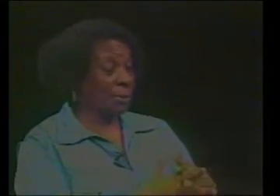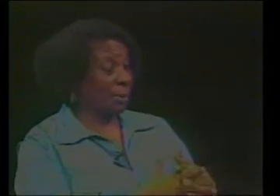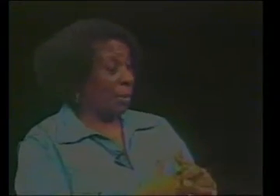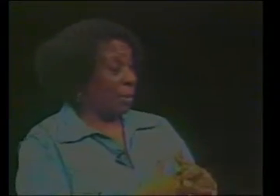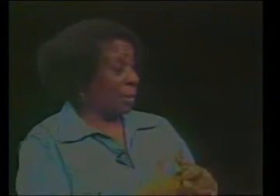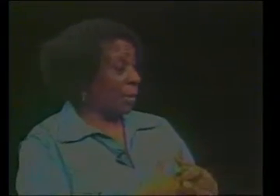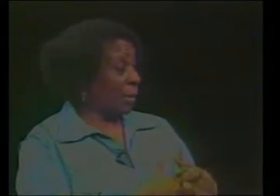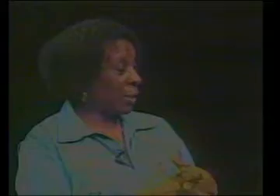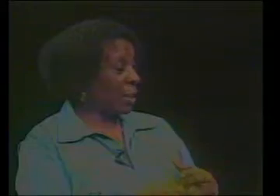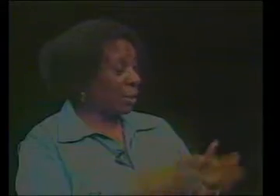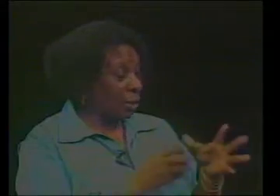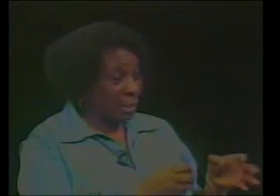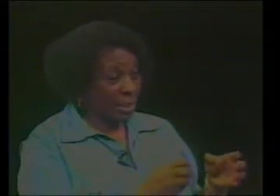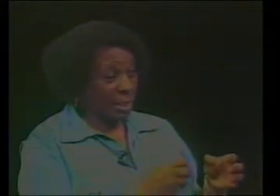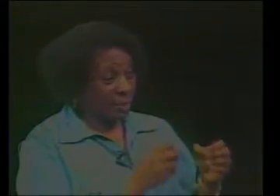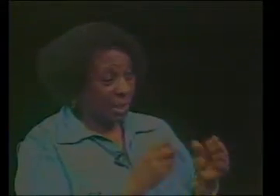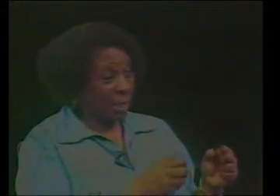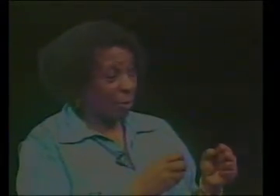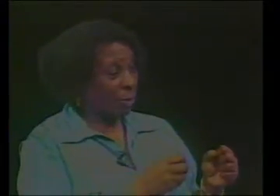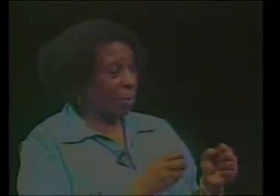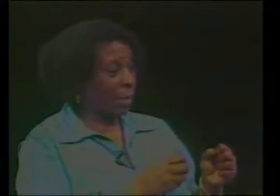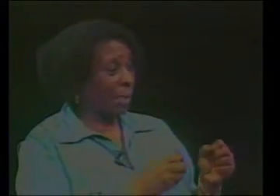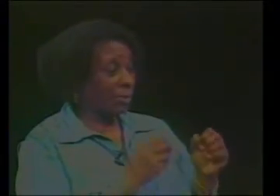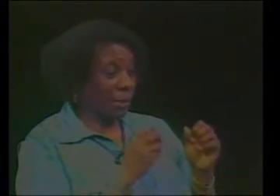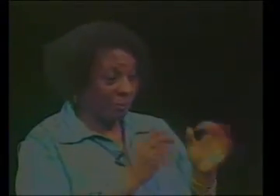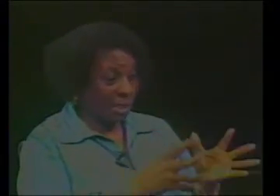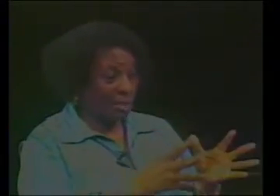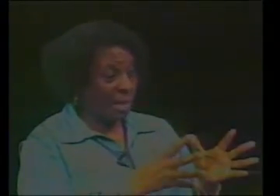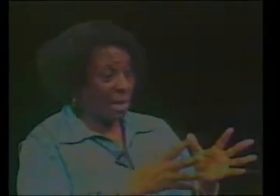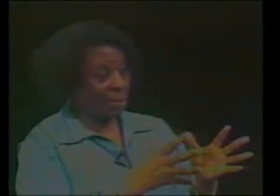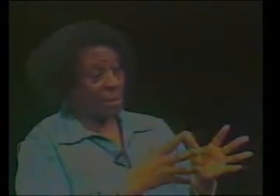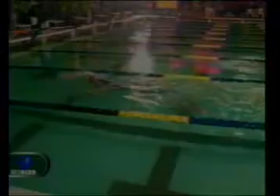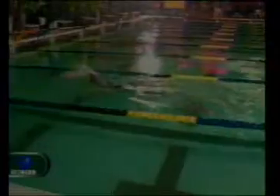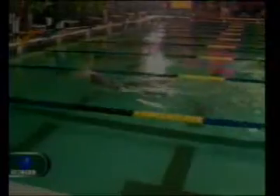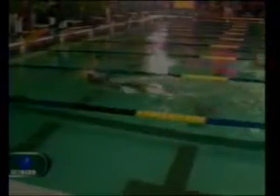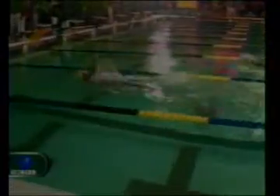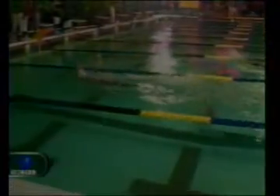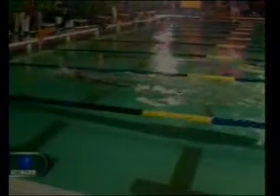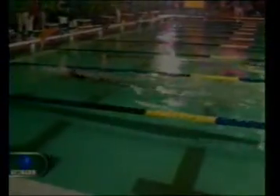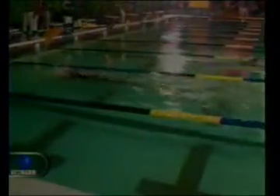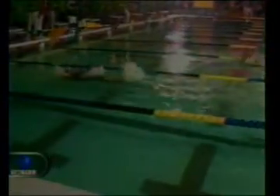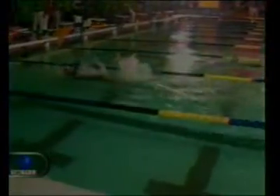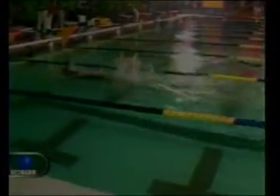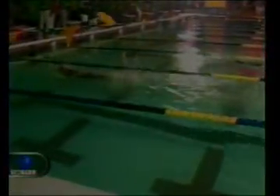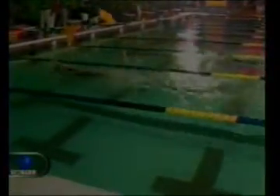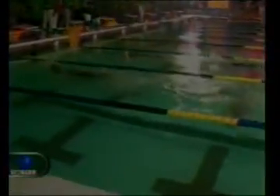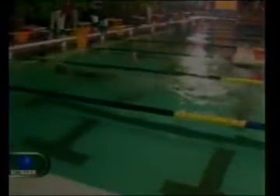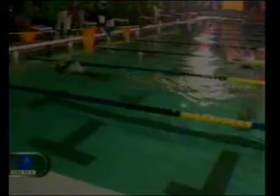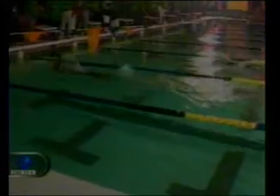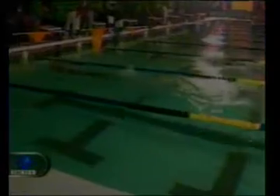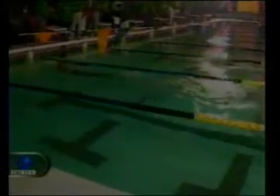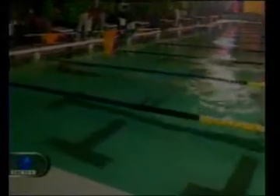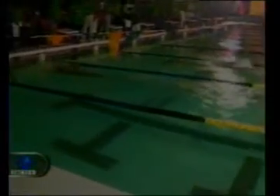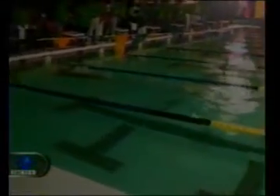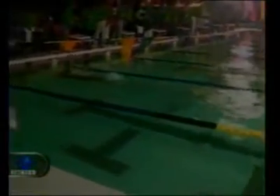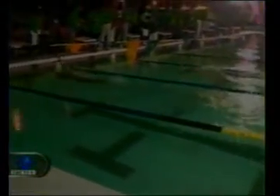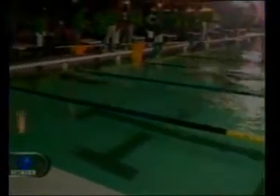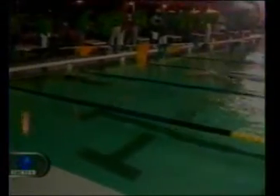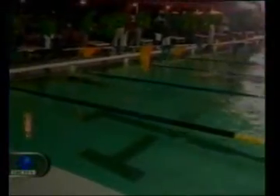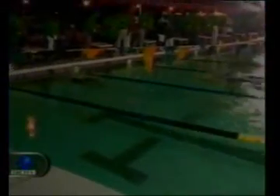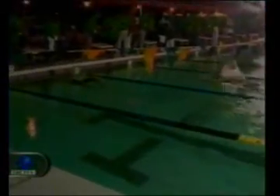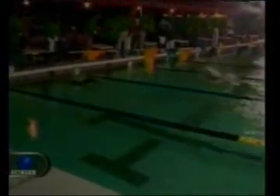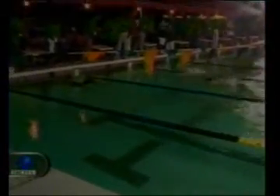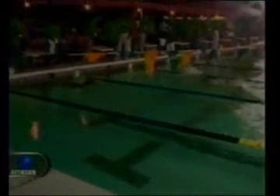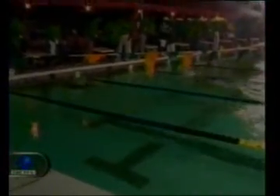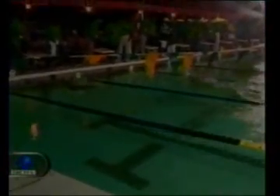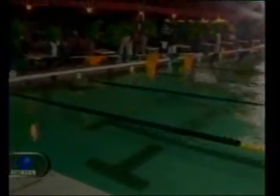medal. So I think that now is the time to get on board and help to develop that athlete. And it should not be seen in the short term, but more so as